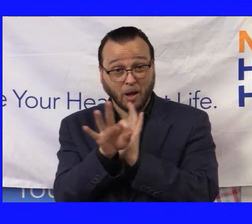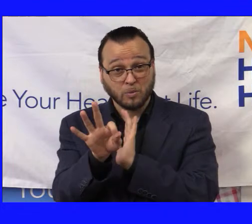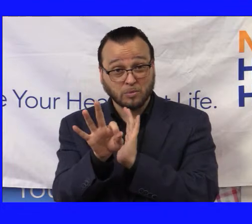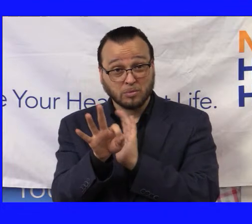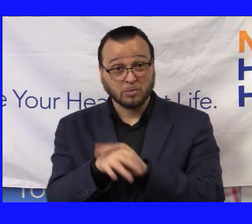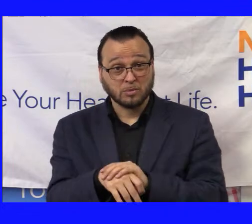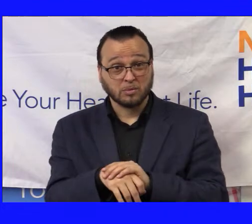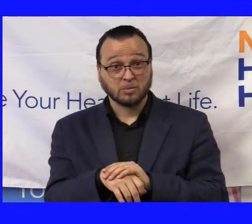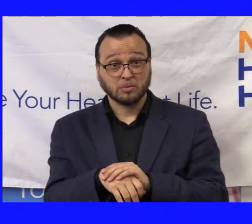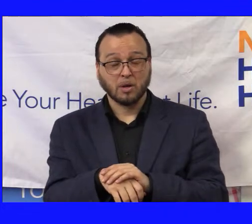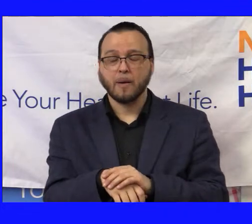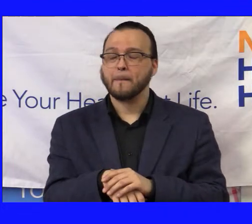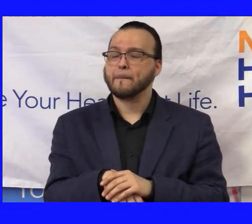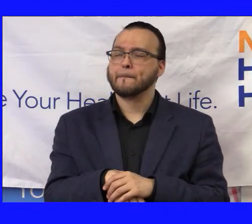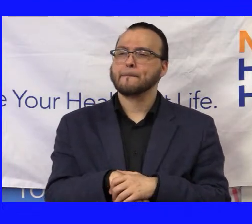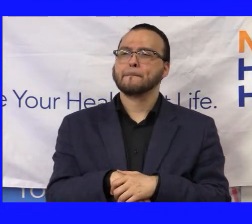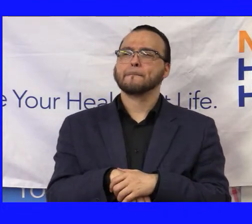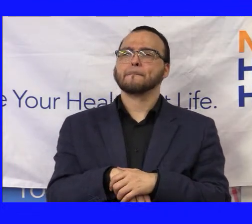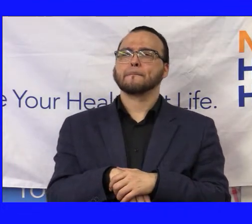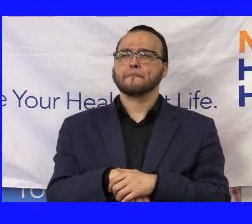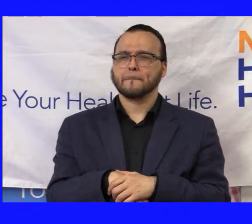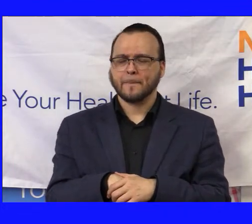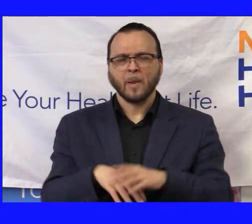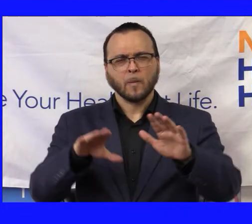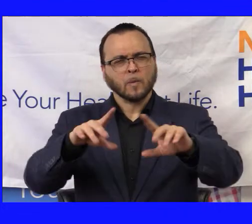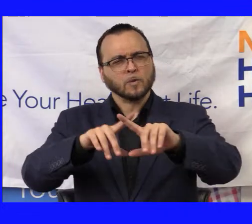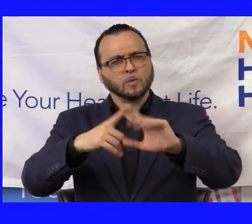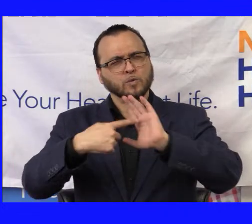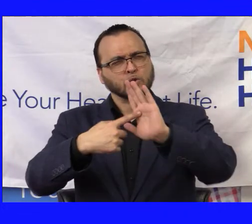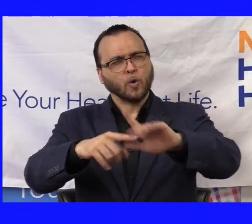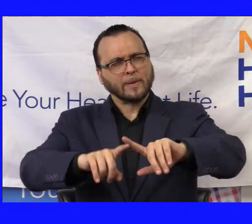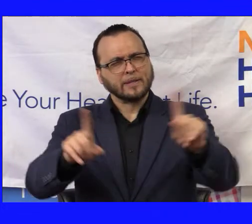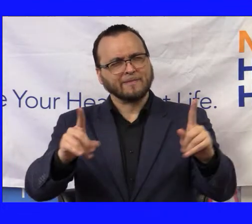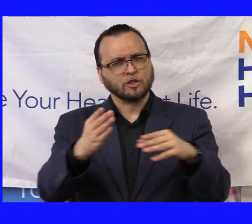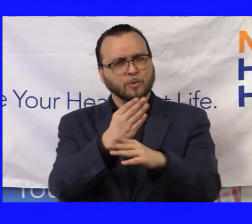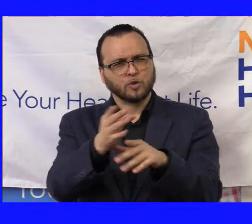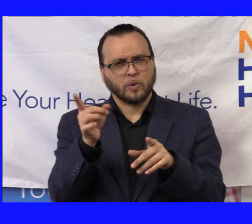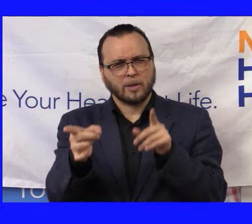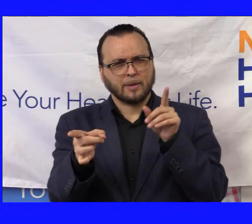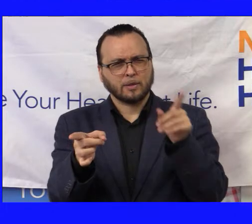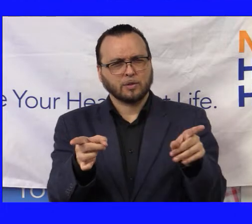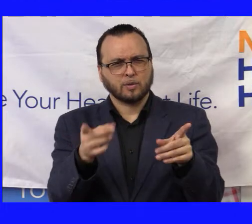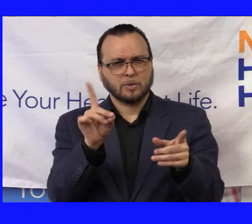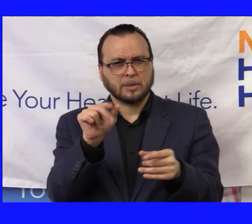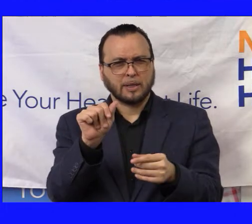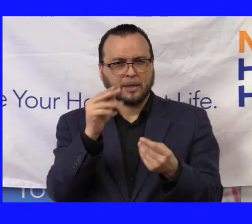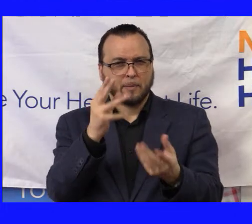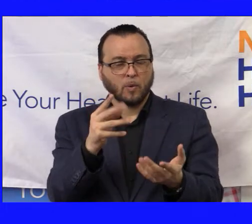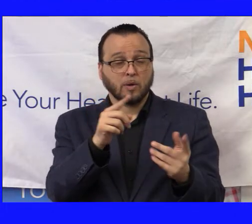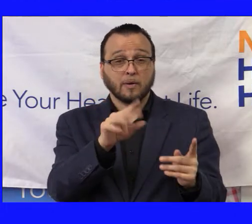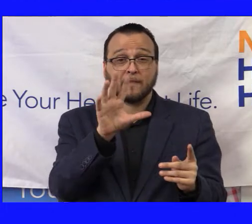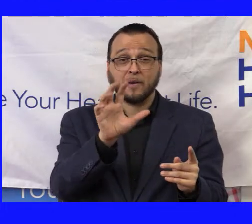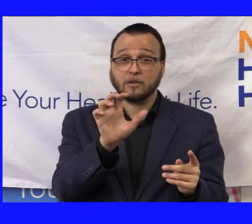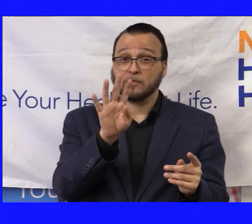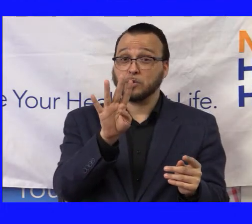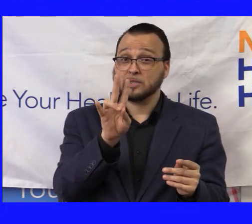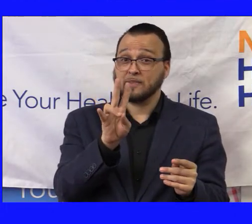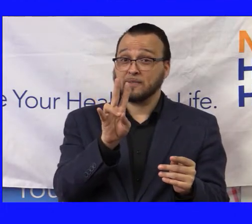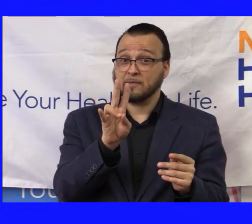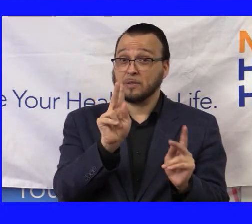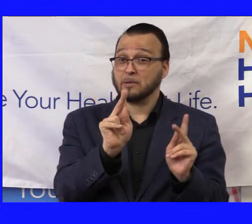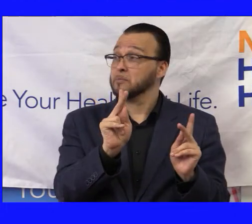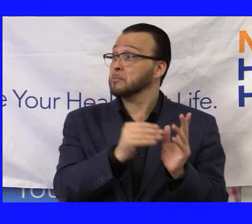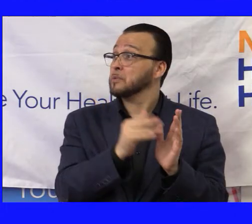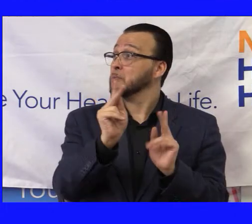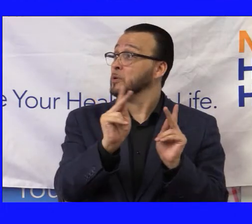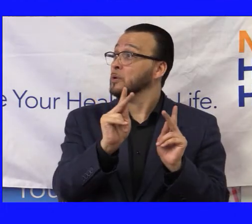just to delineate between those 2 data points, the 547,000 people that committed were committed to